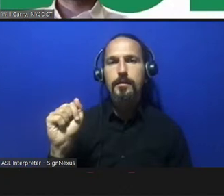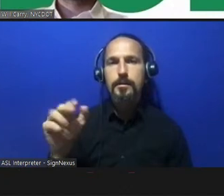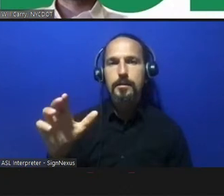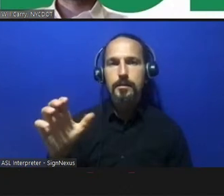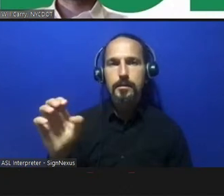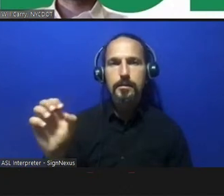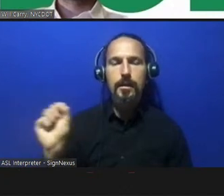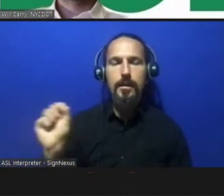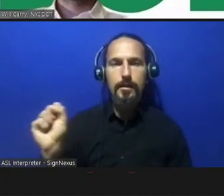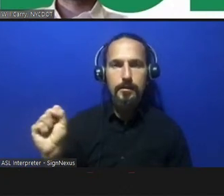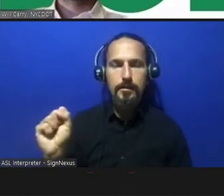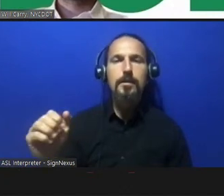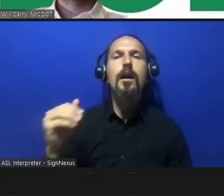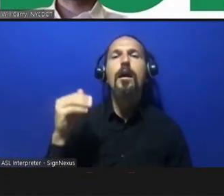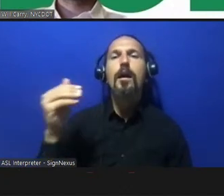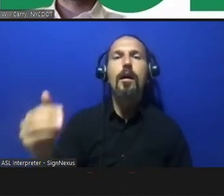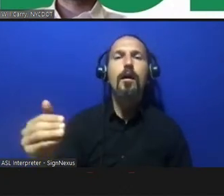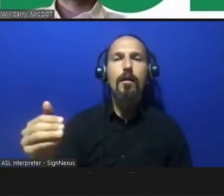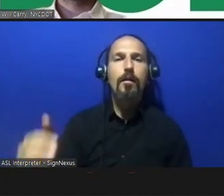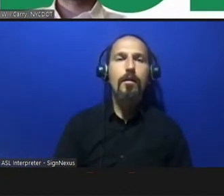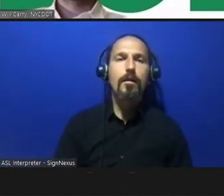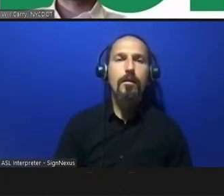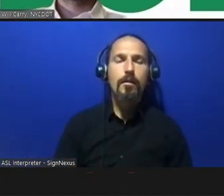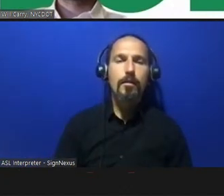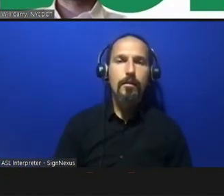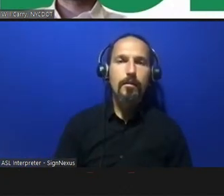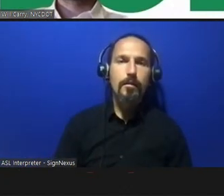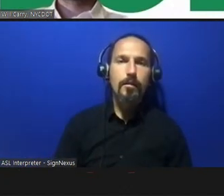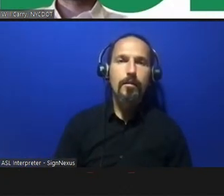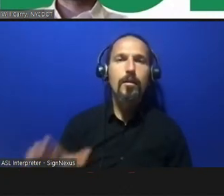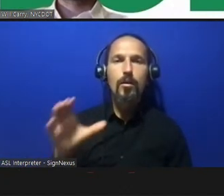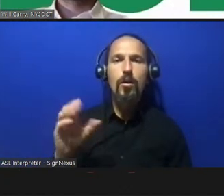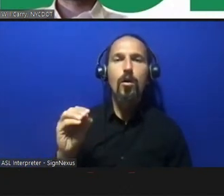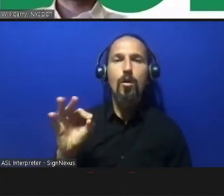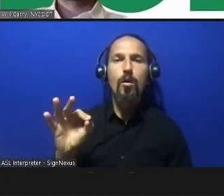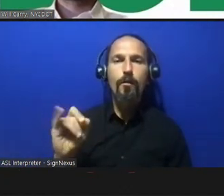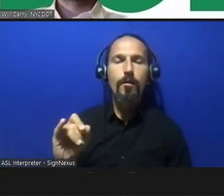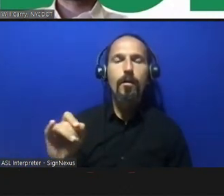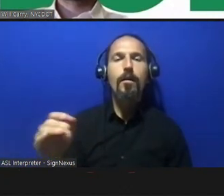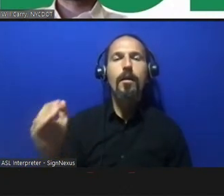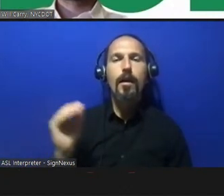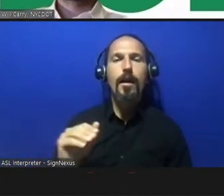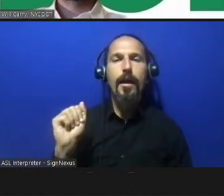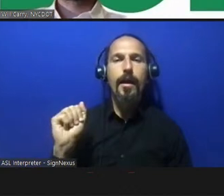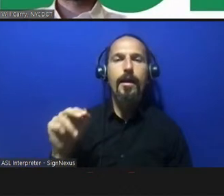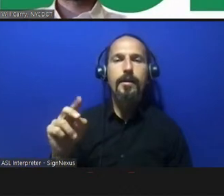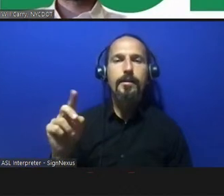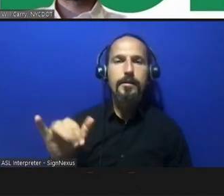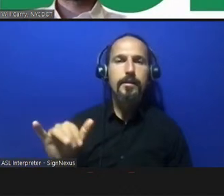the next speaker is coffee afrie followed by andy wong